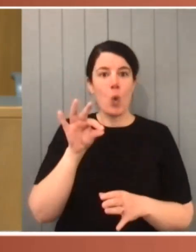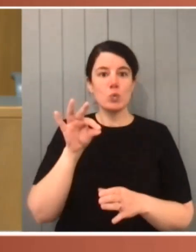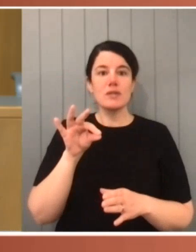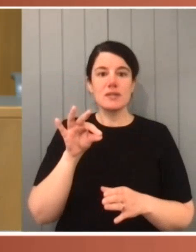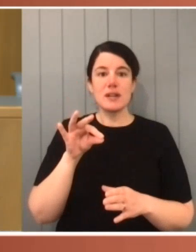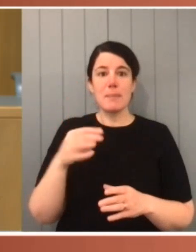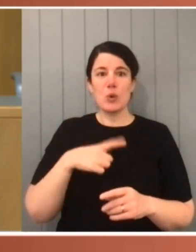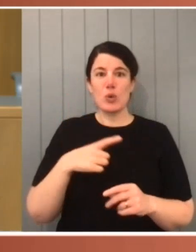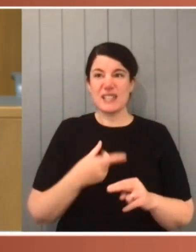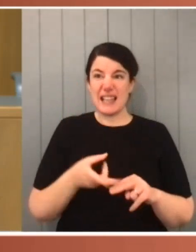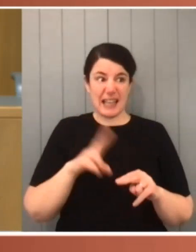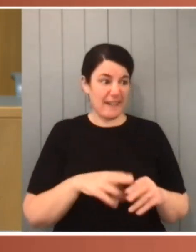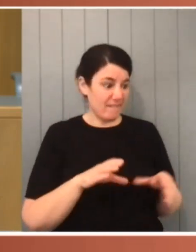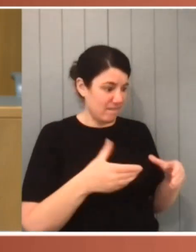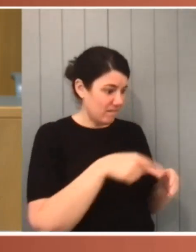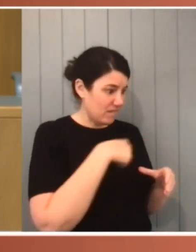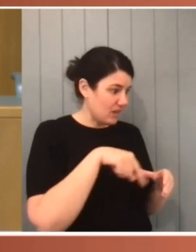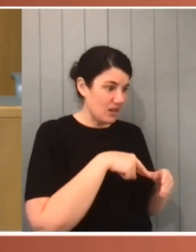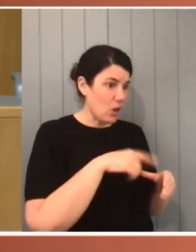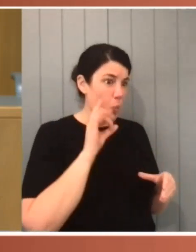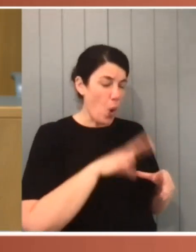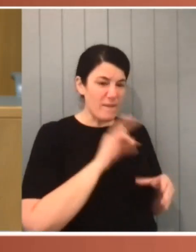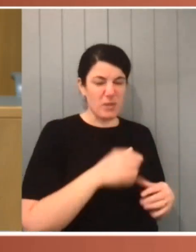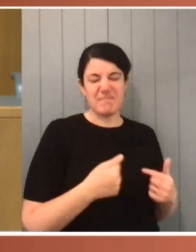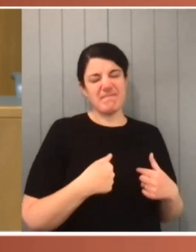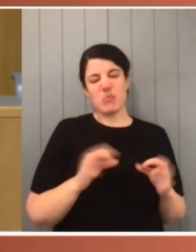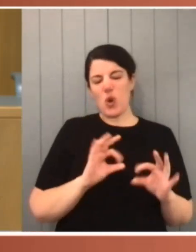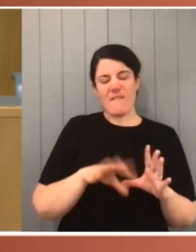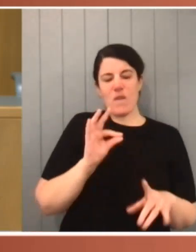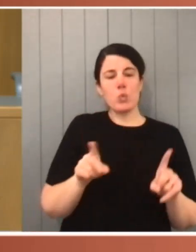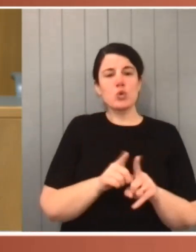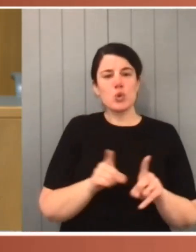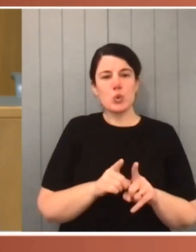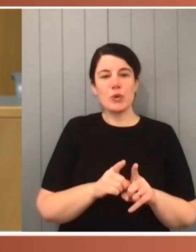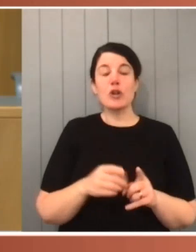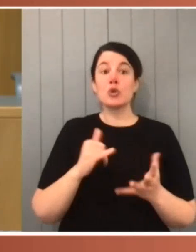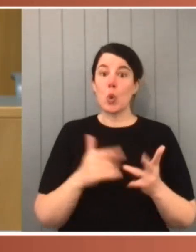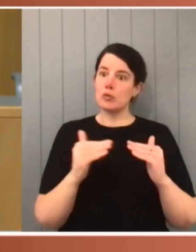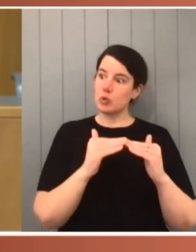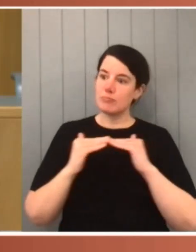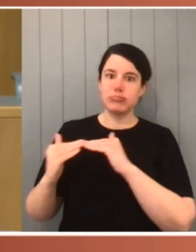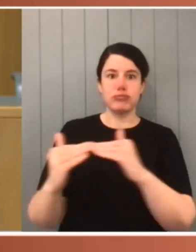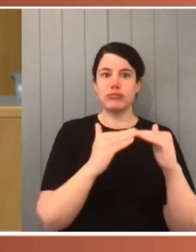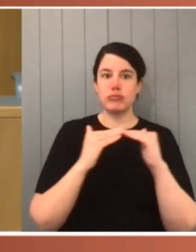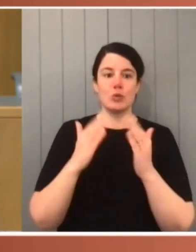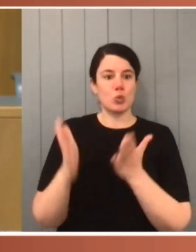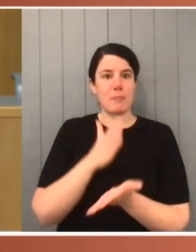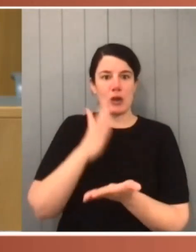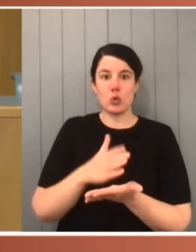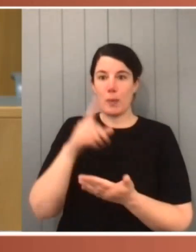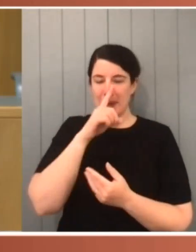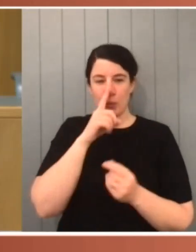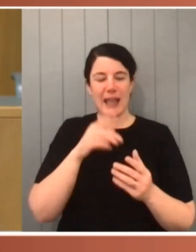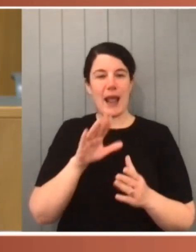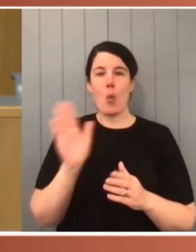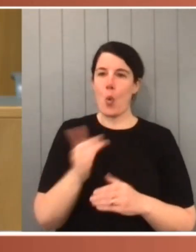group are unlikely to vote. So compulsory voting prevents that sort of reasoning and ensures that people can coordinate. And finally,